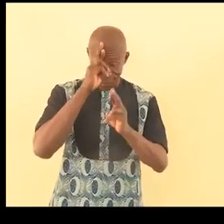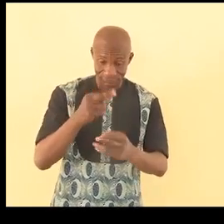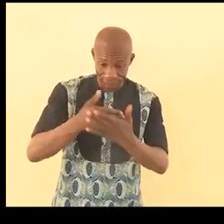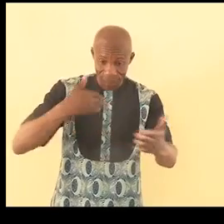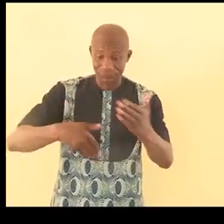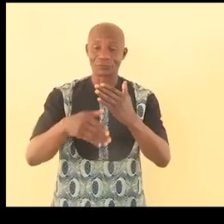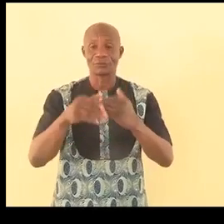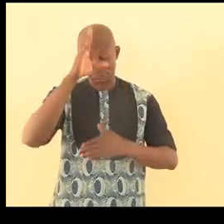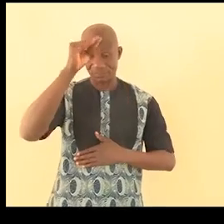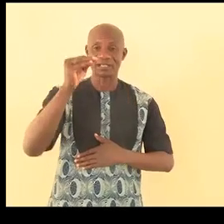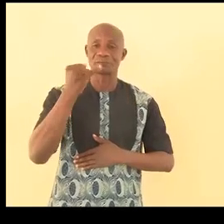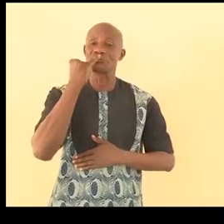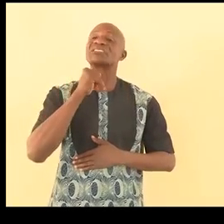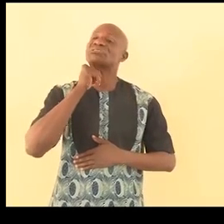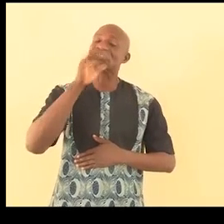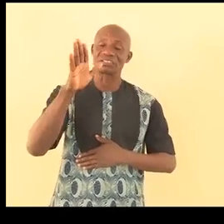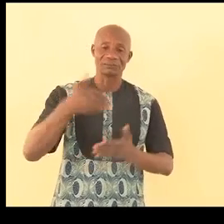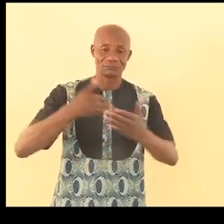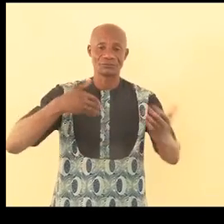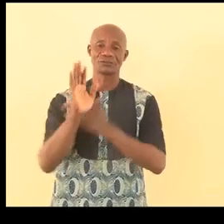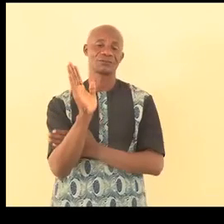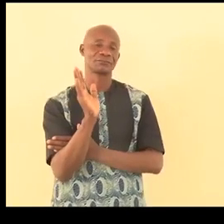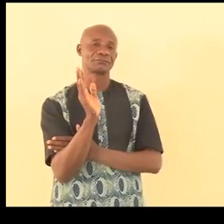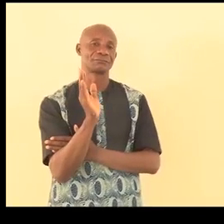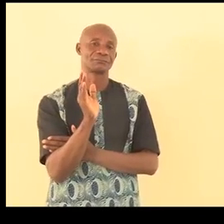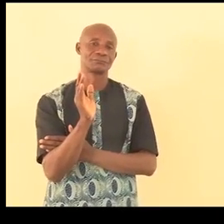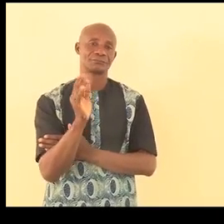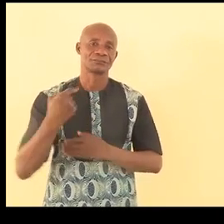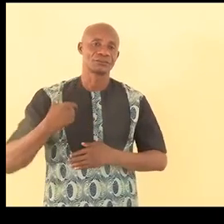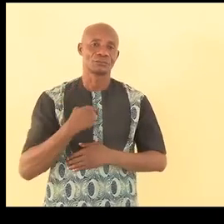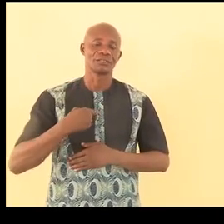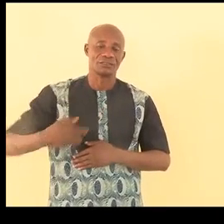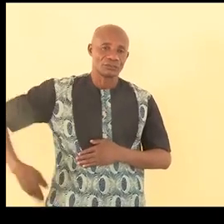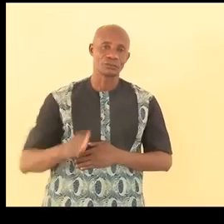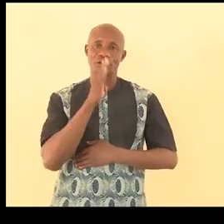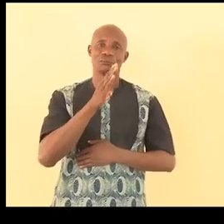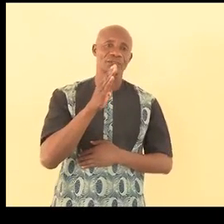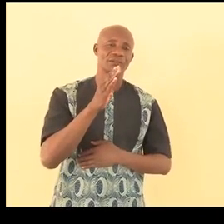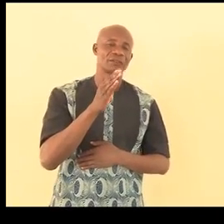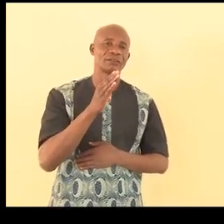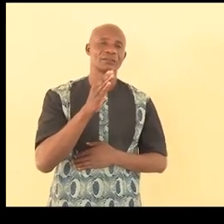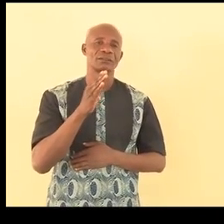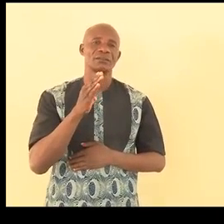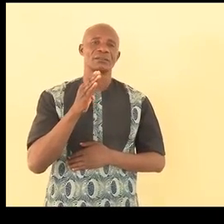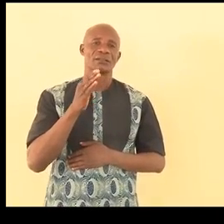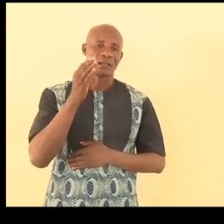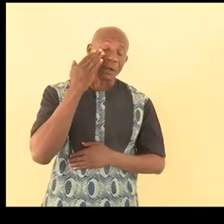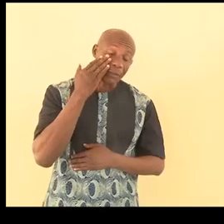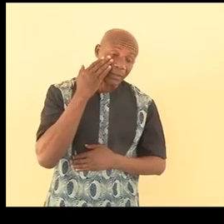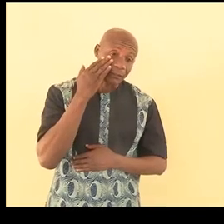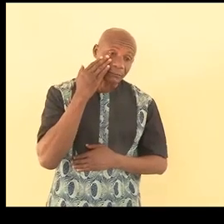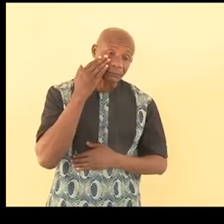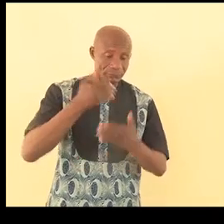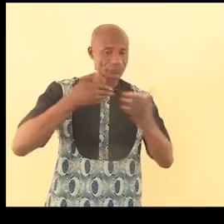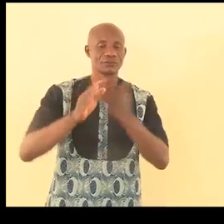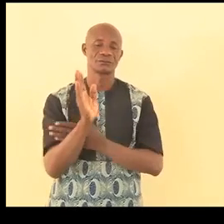Reputation before men is nothing before God. So we should actually be conscious of what kind of reputation